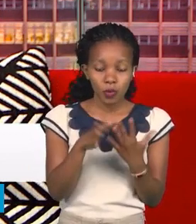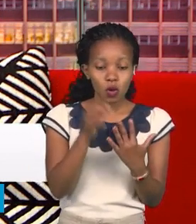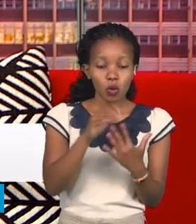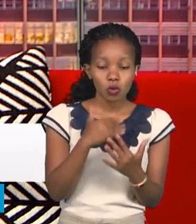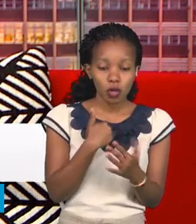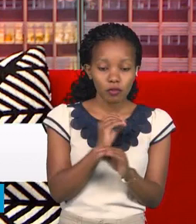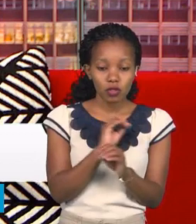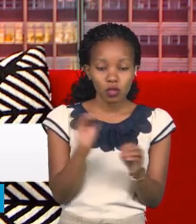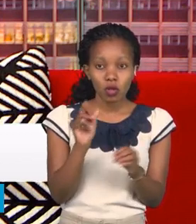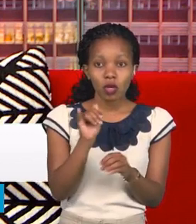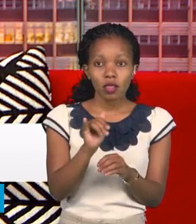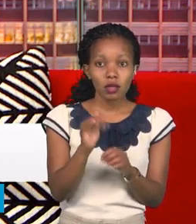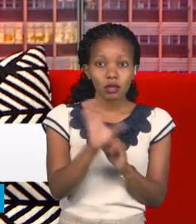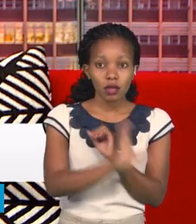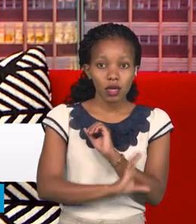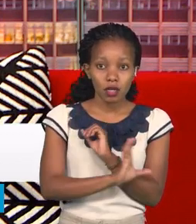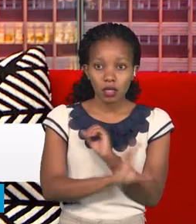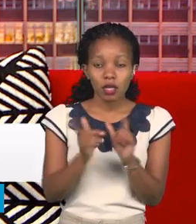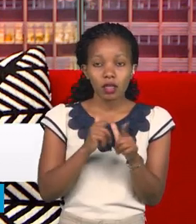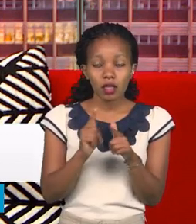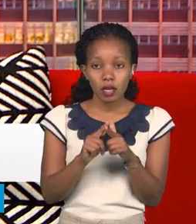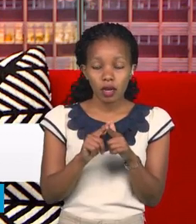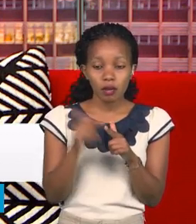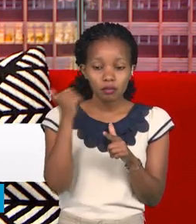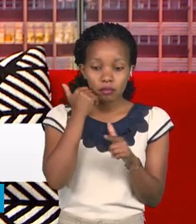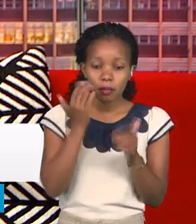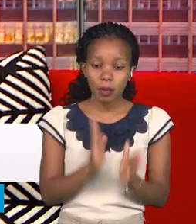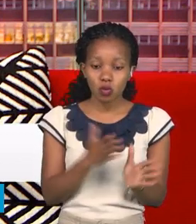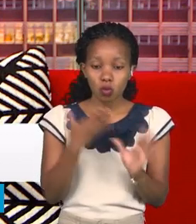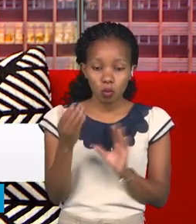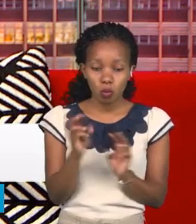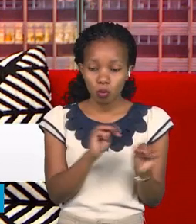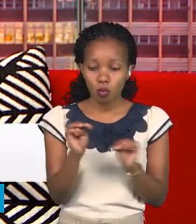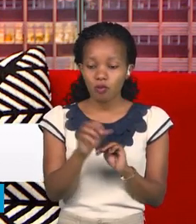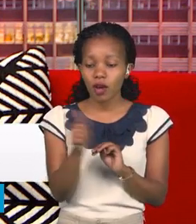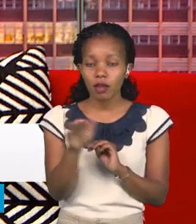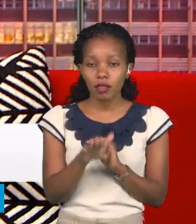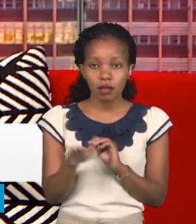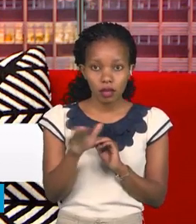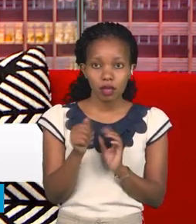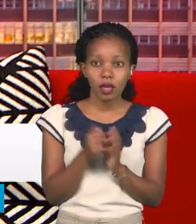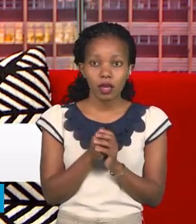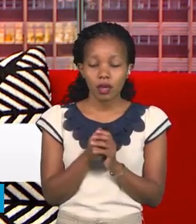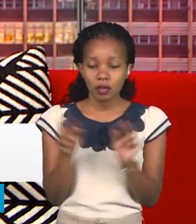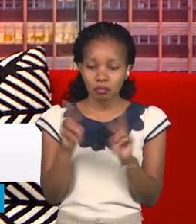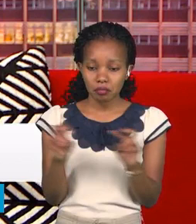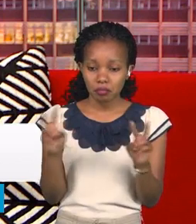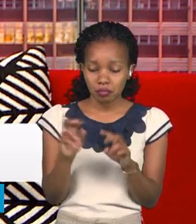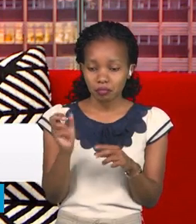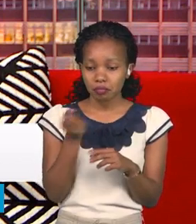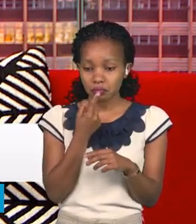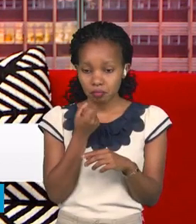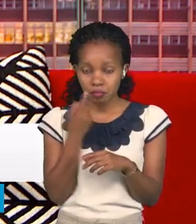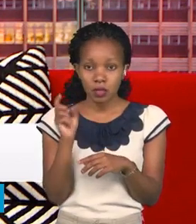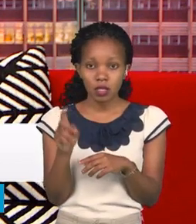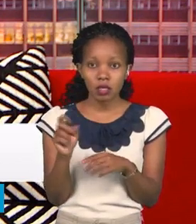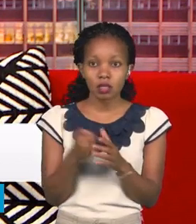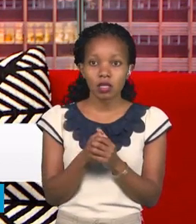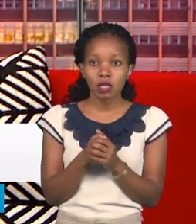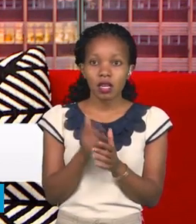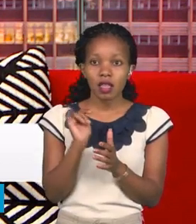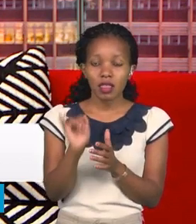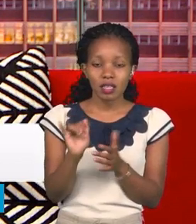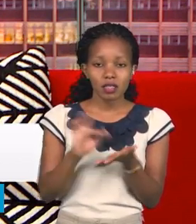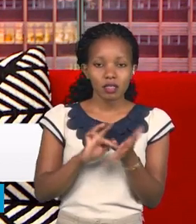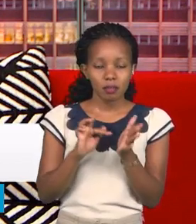available in that particular country, so the patient plans to go elsewhere to seek his treatment needs, and that is coined as